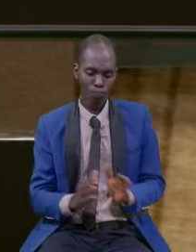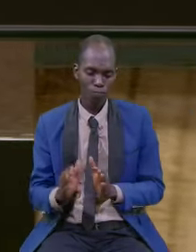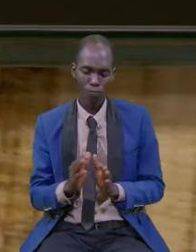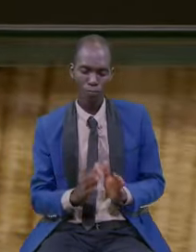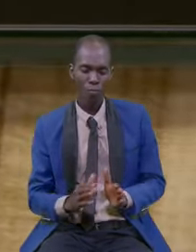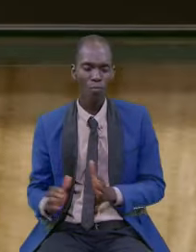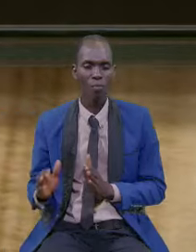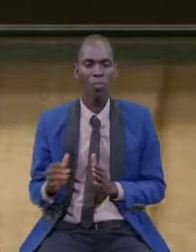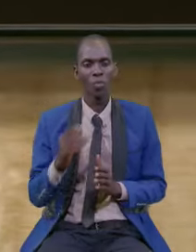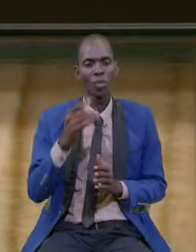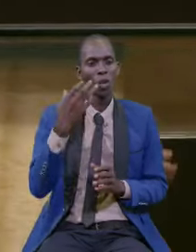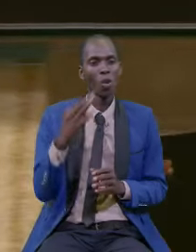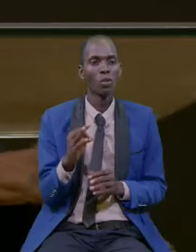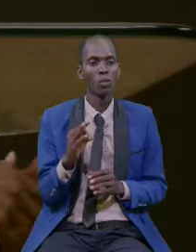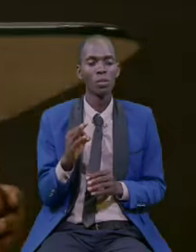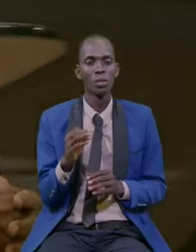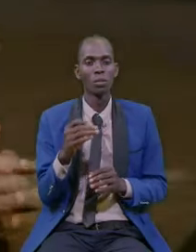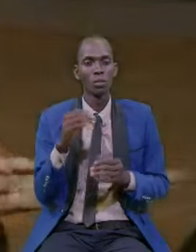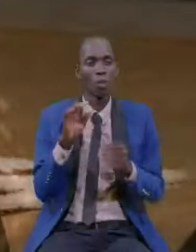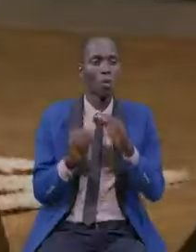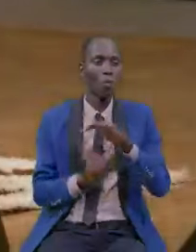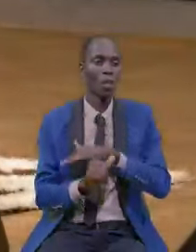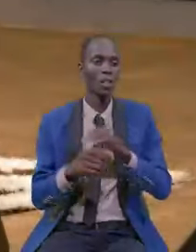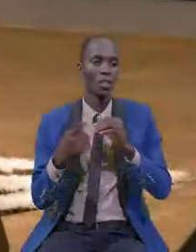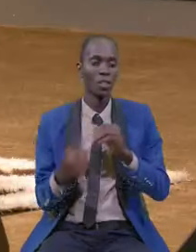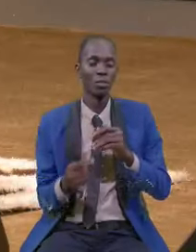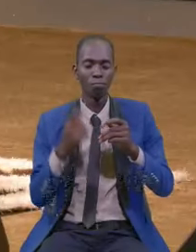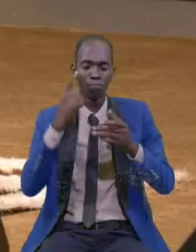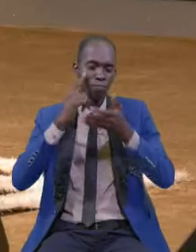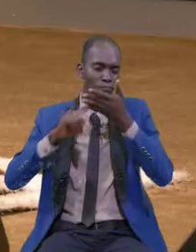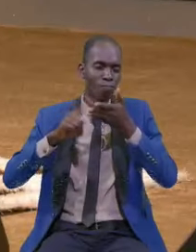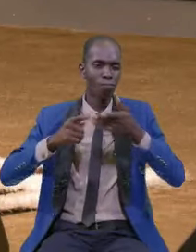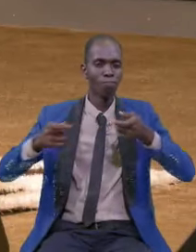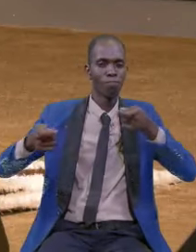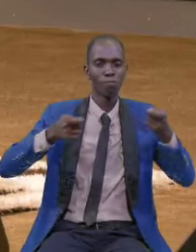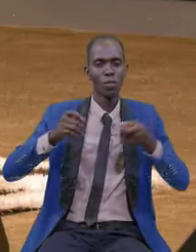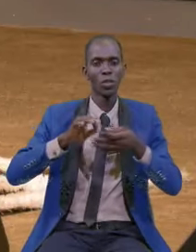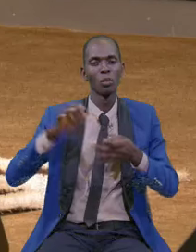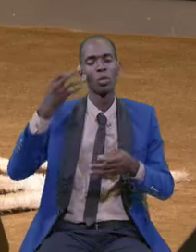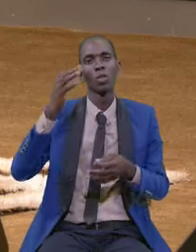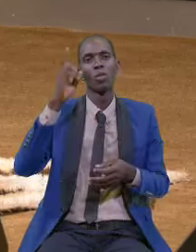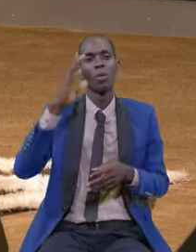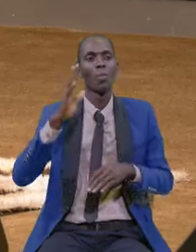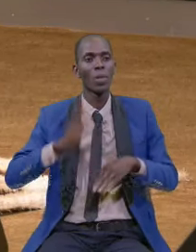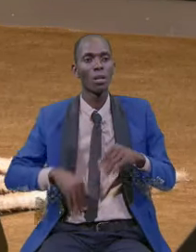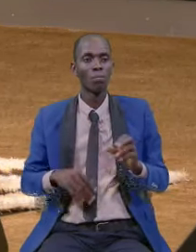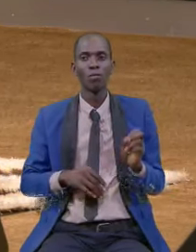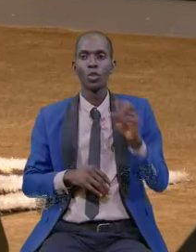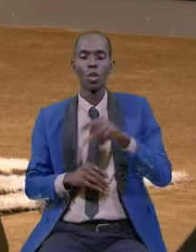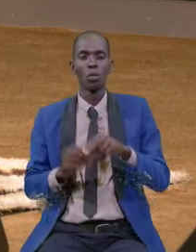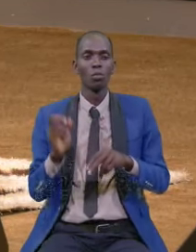the power and the prevailing spirit of God, rather than just here and there